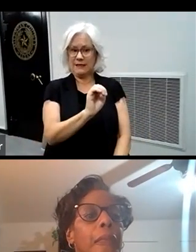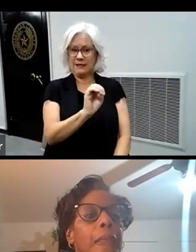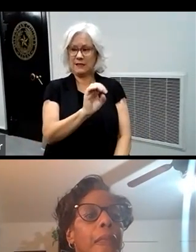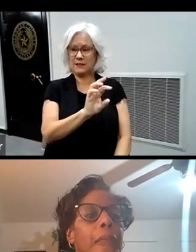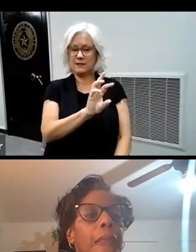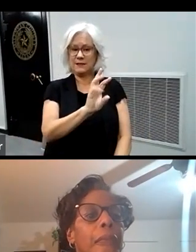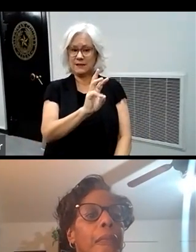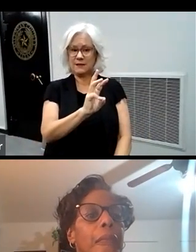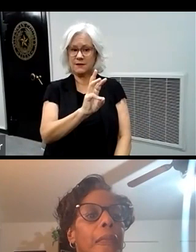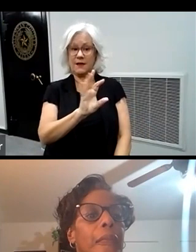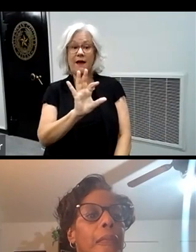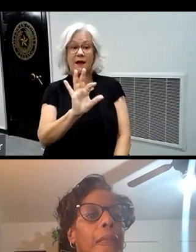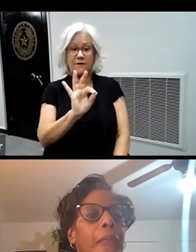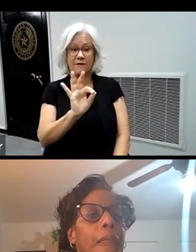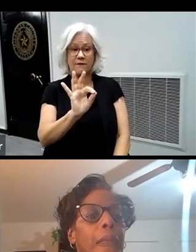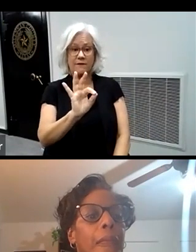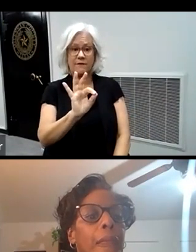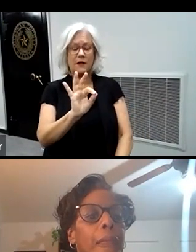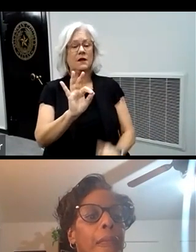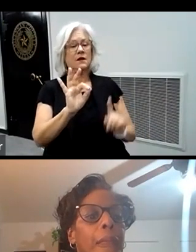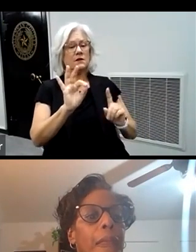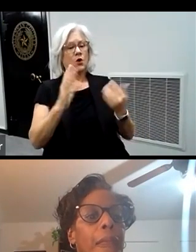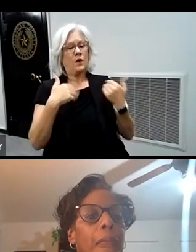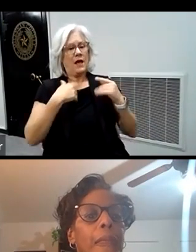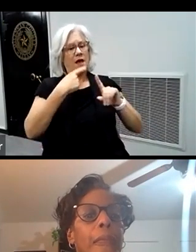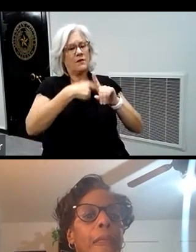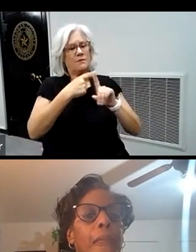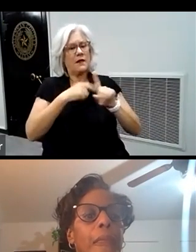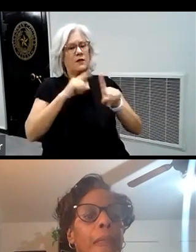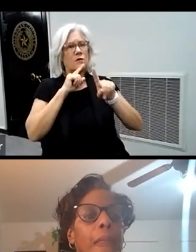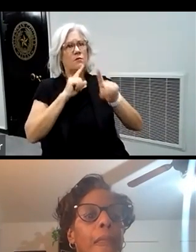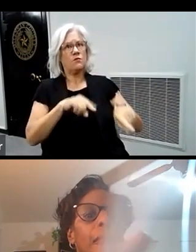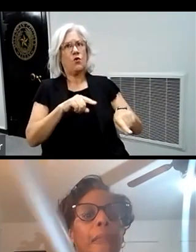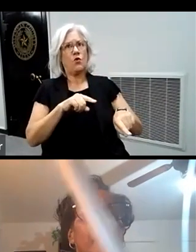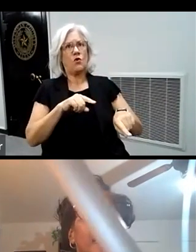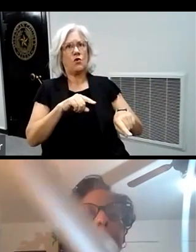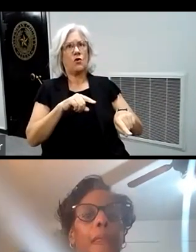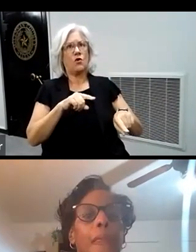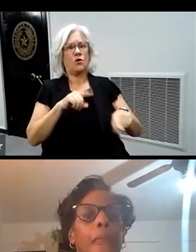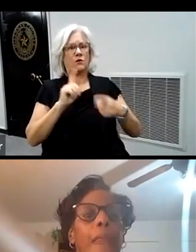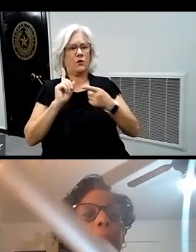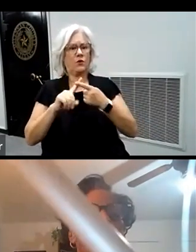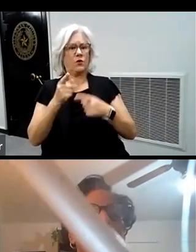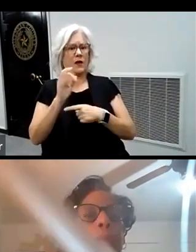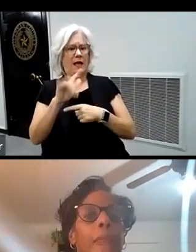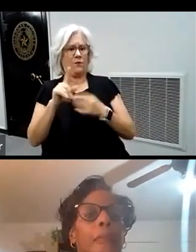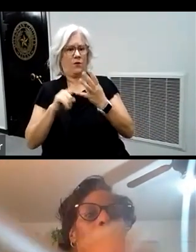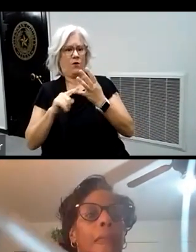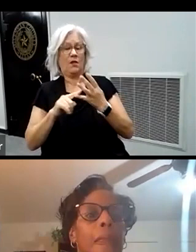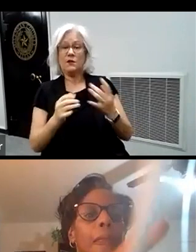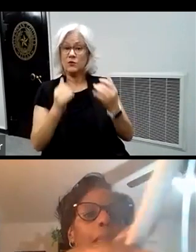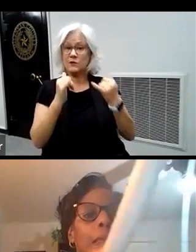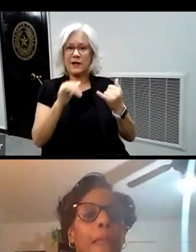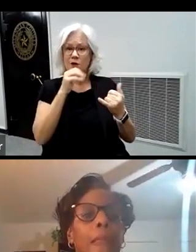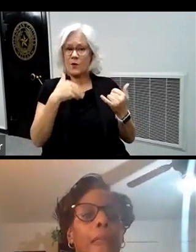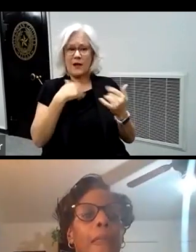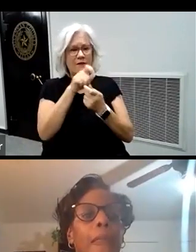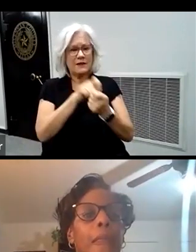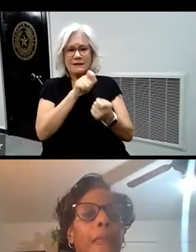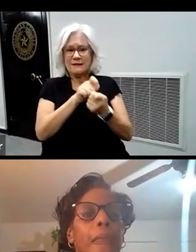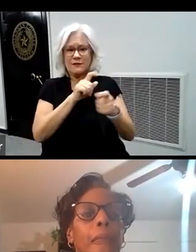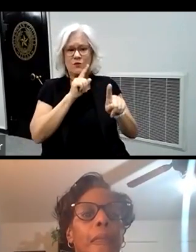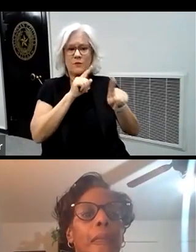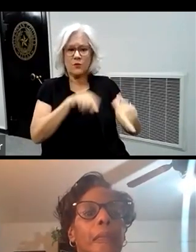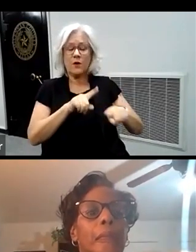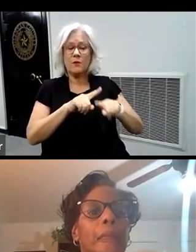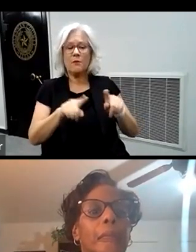E6F. So we provided a monthly report through the end of April. I don't have a detailed report today, but just wanted to give you an update